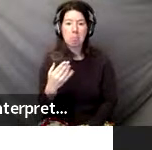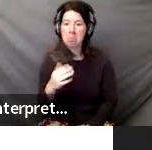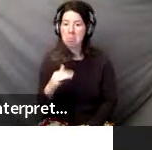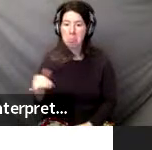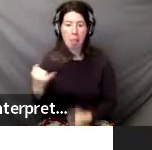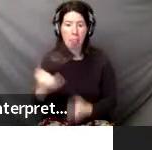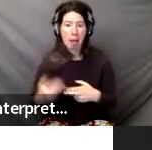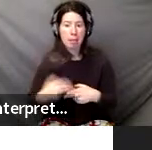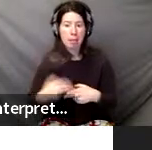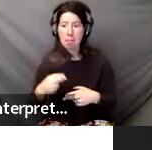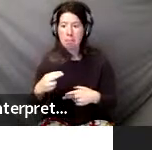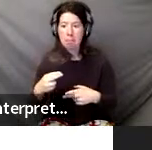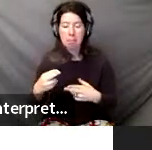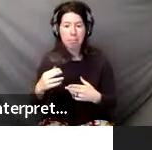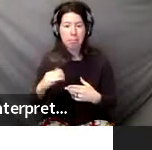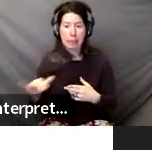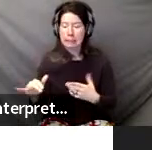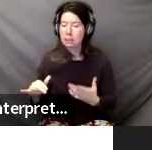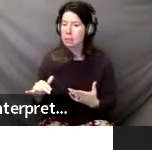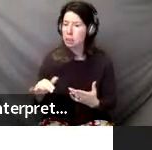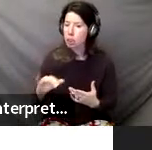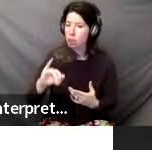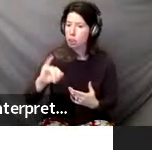John, are you with us?